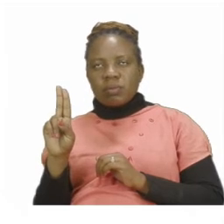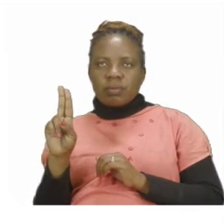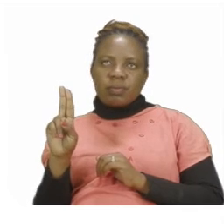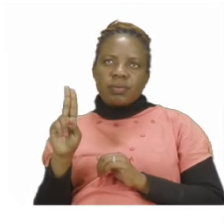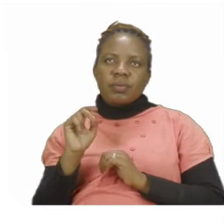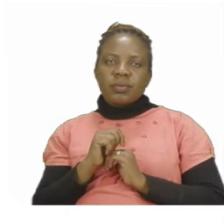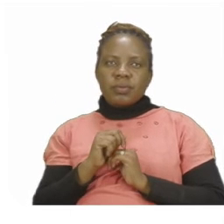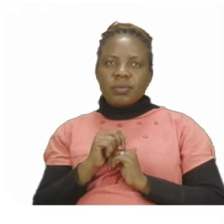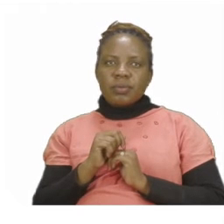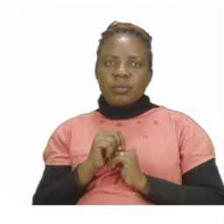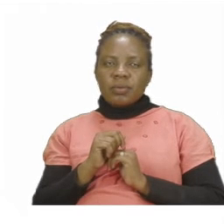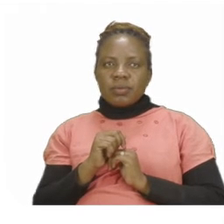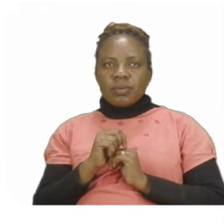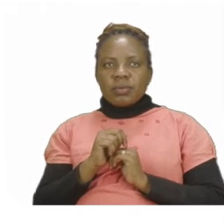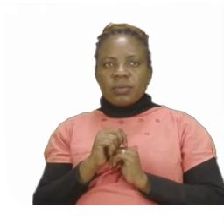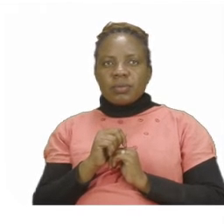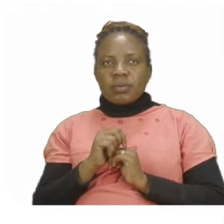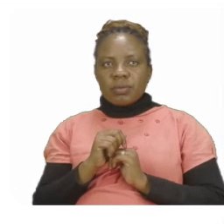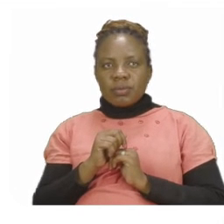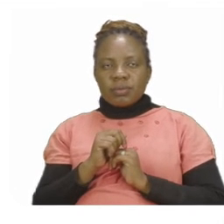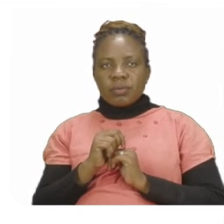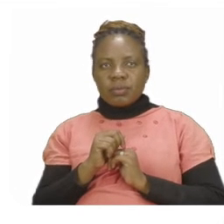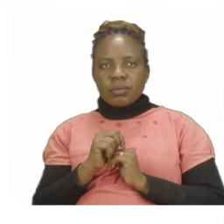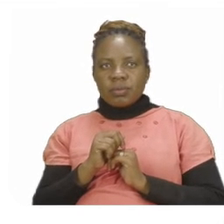units. Now let's see